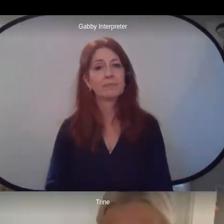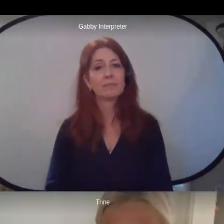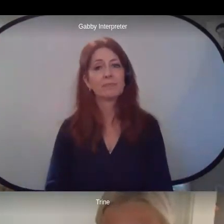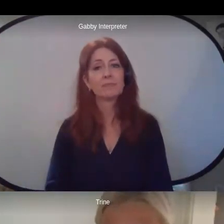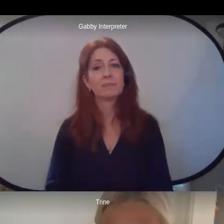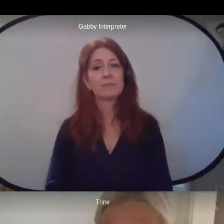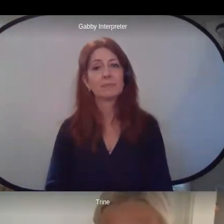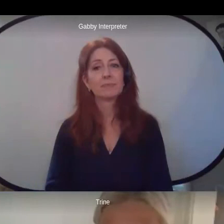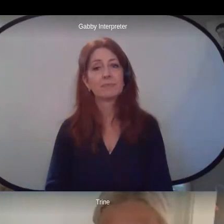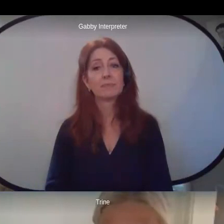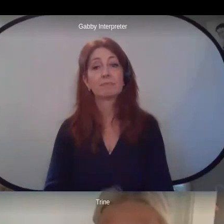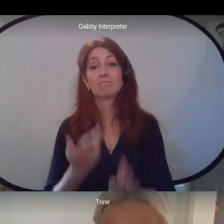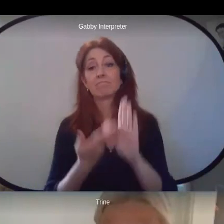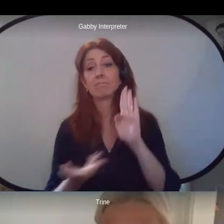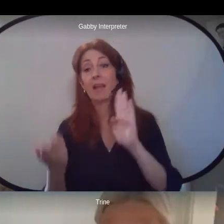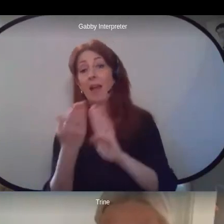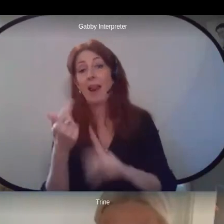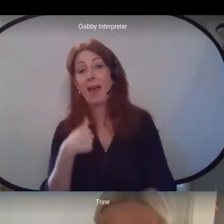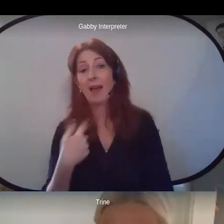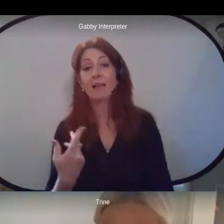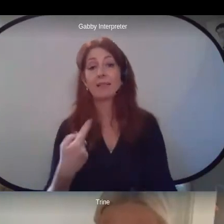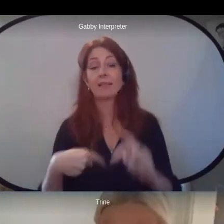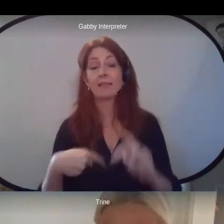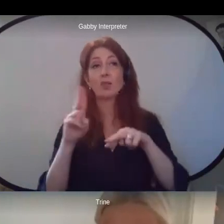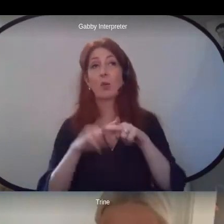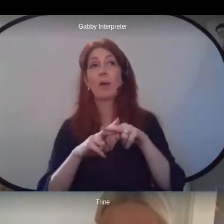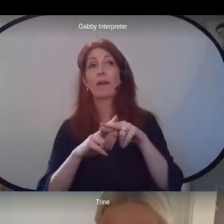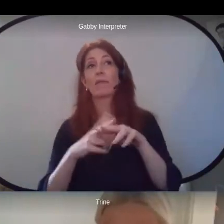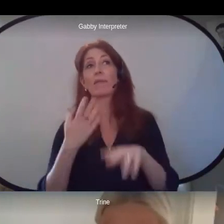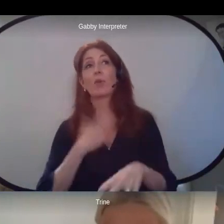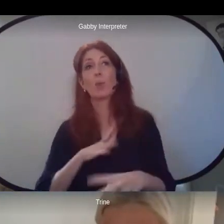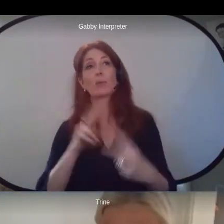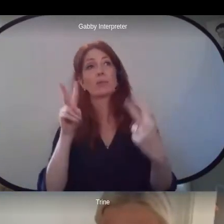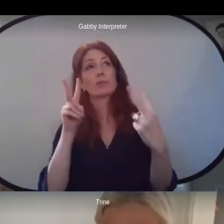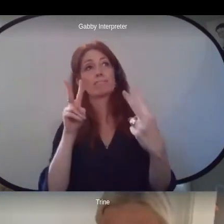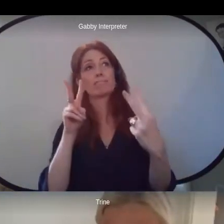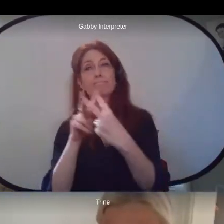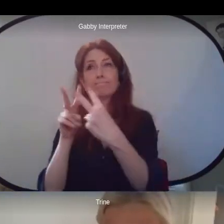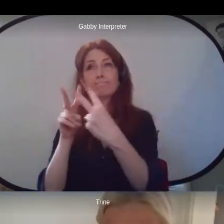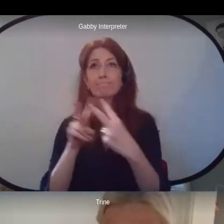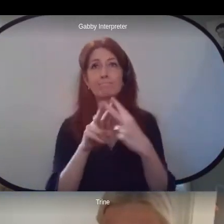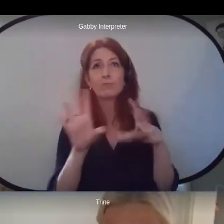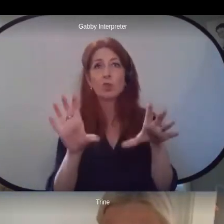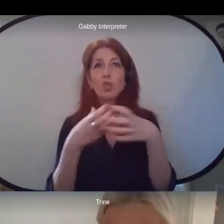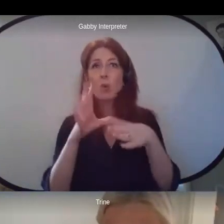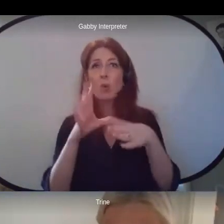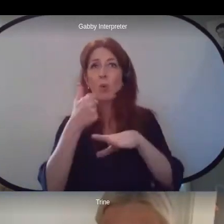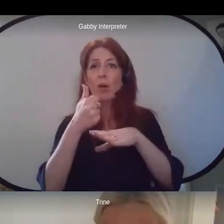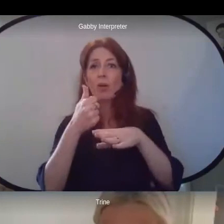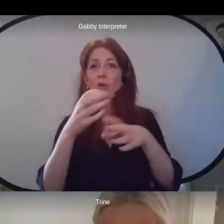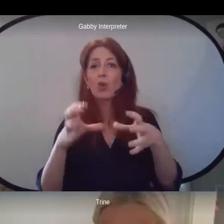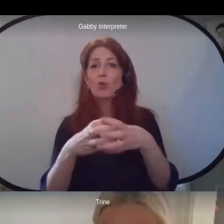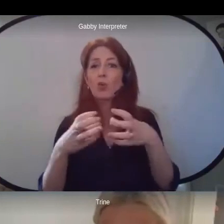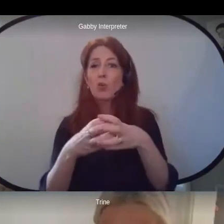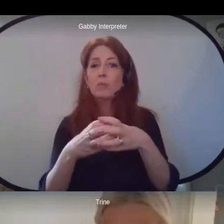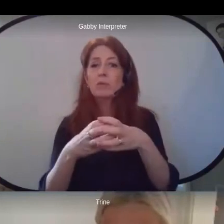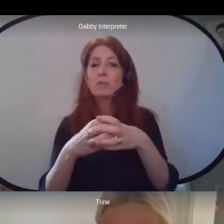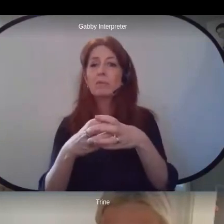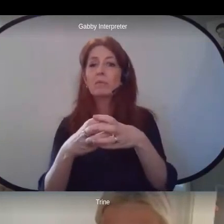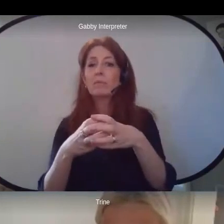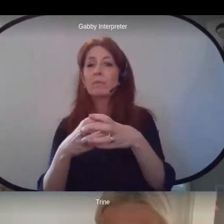Great, and I'll just add to that, if you're looking to reach out to smaller community groups, smaller sports clubs, smaller activity clubs, don't forget about